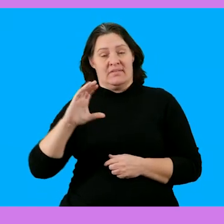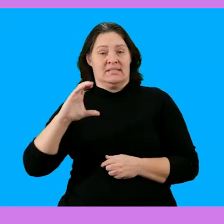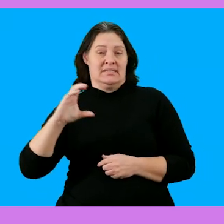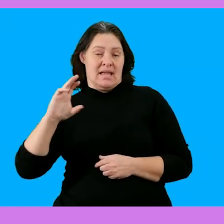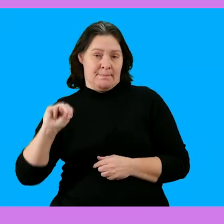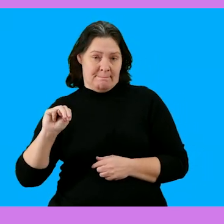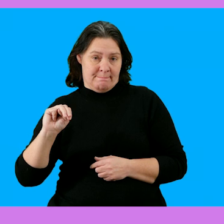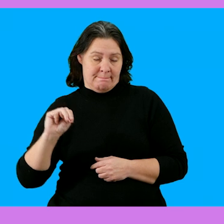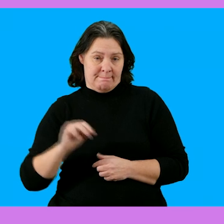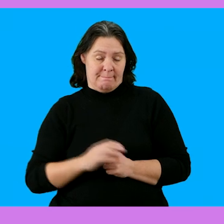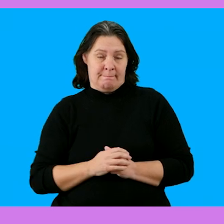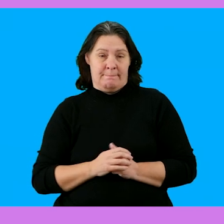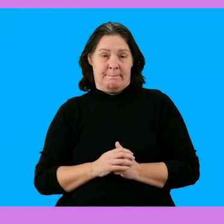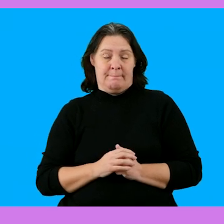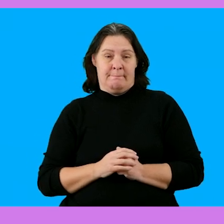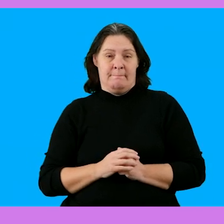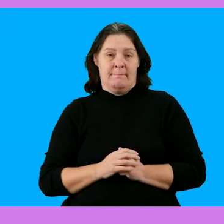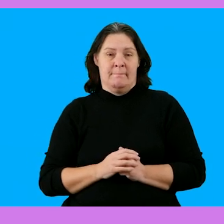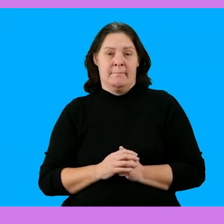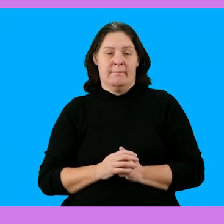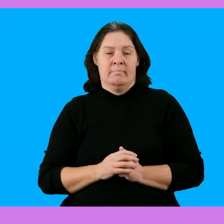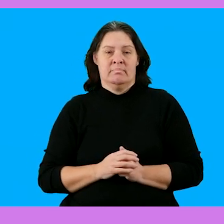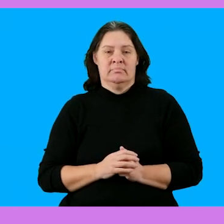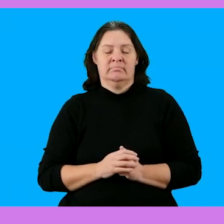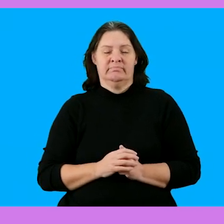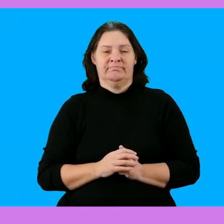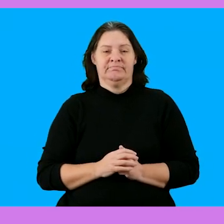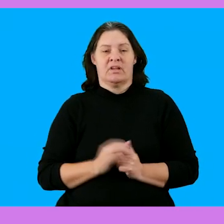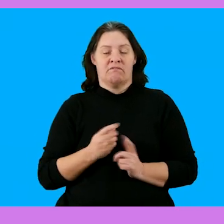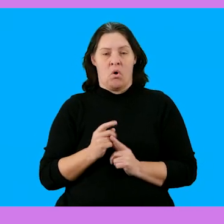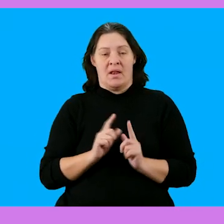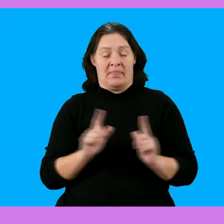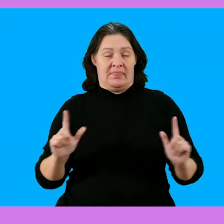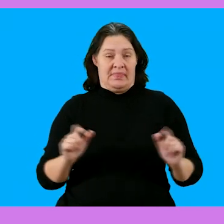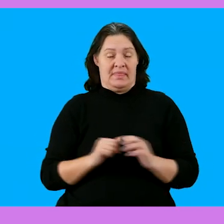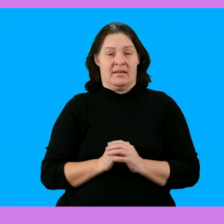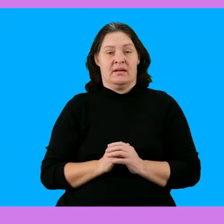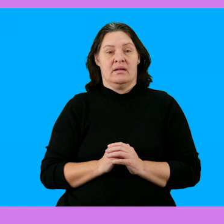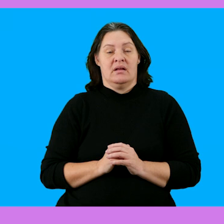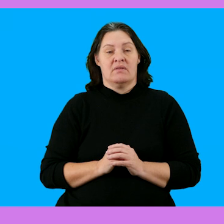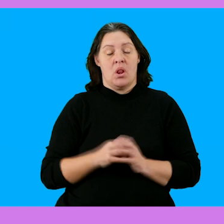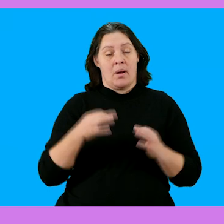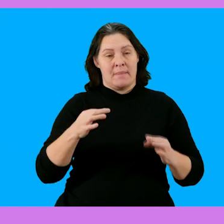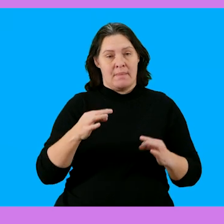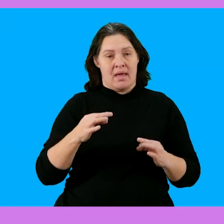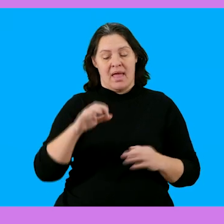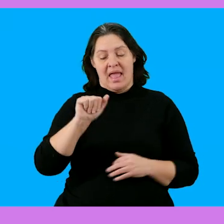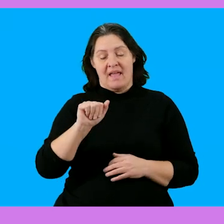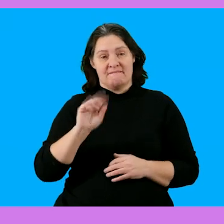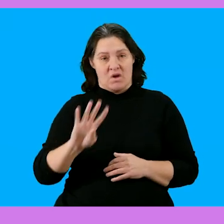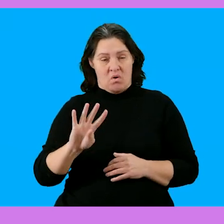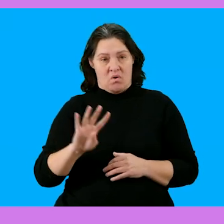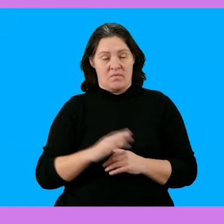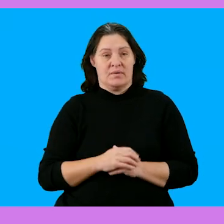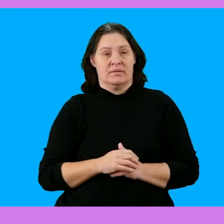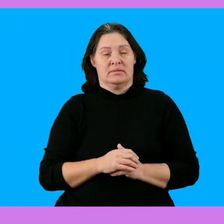35 centimeters. Right? So remember, this is lengthwise. Now, when I look at the